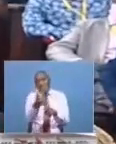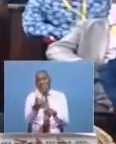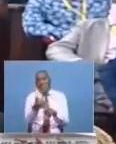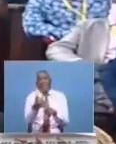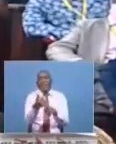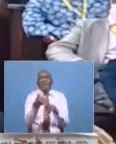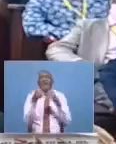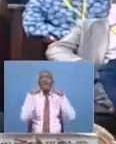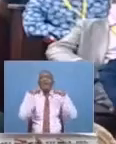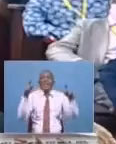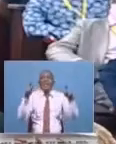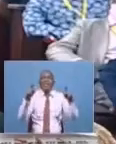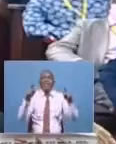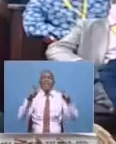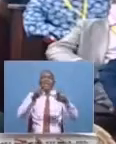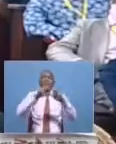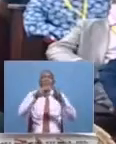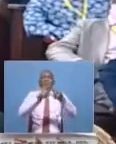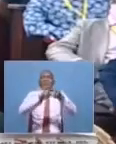says